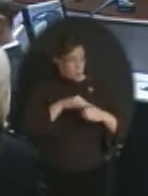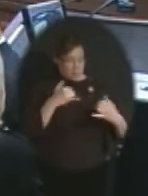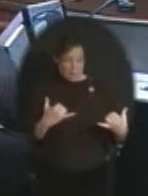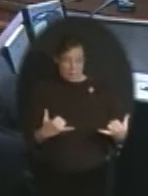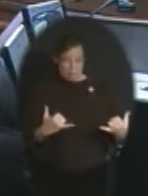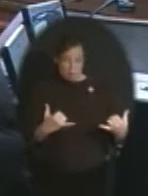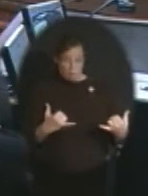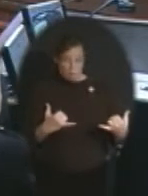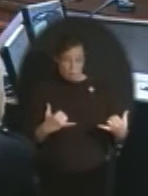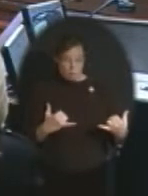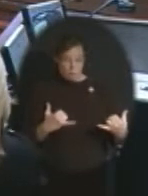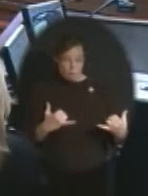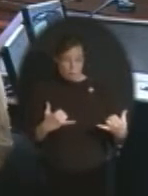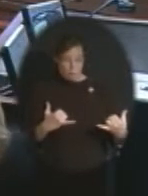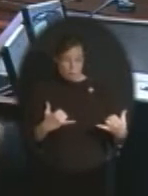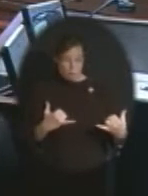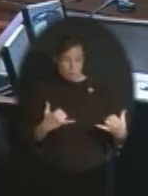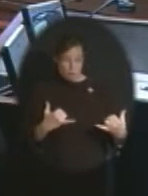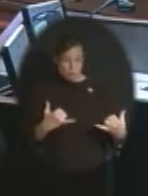Okay.